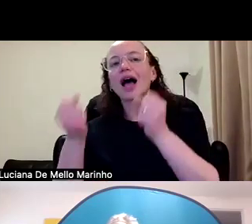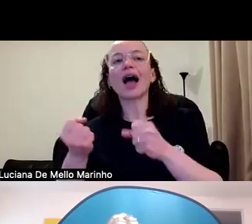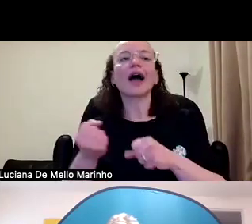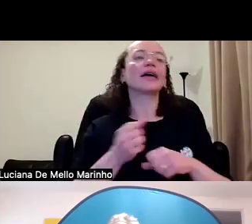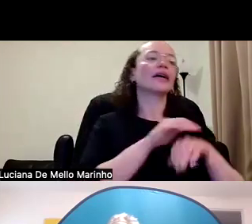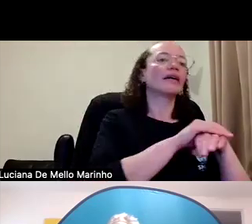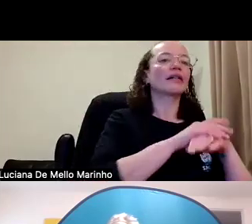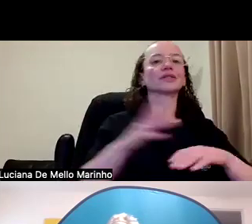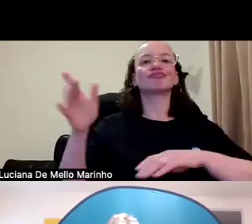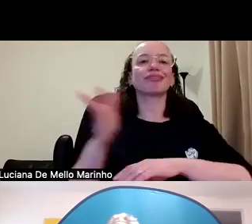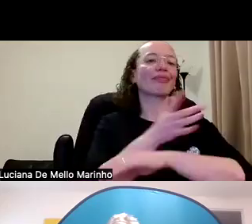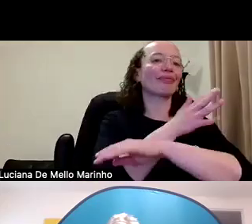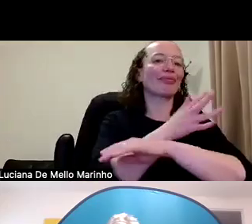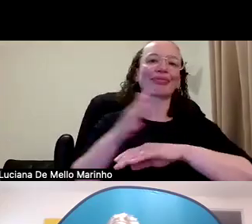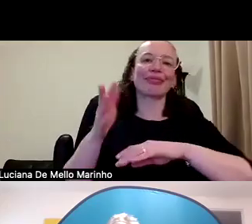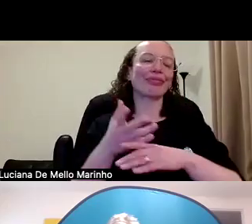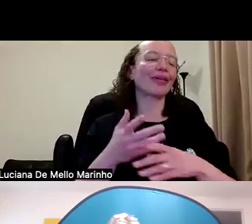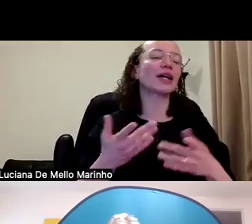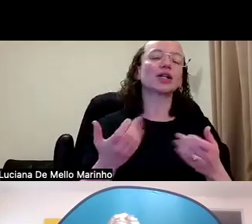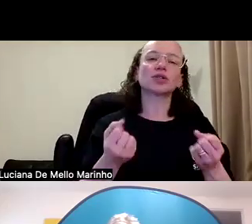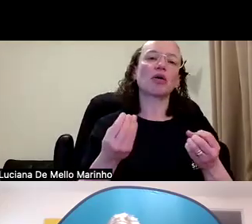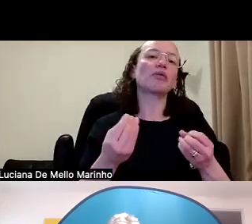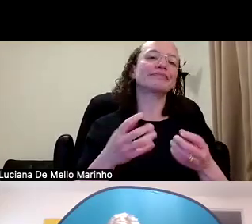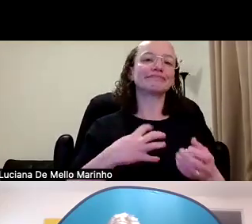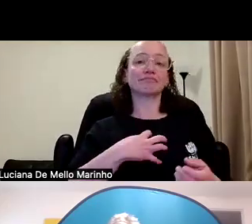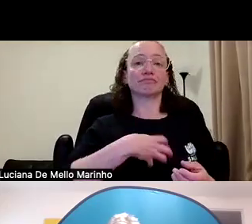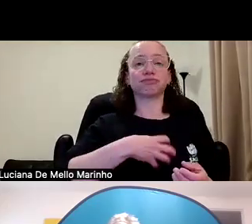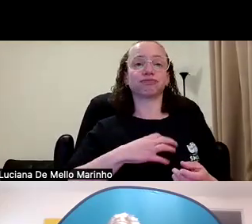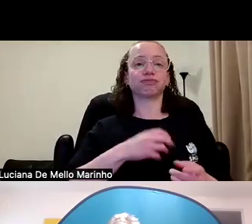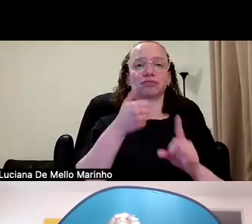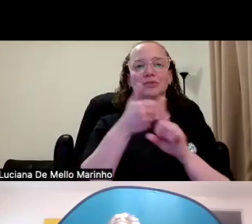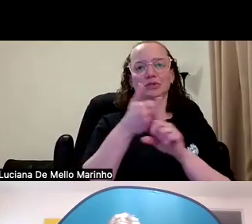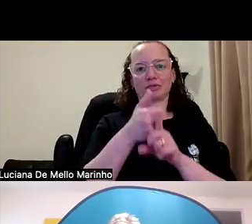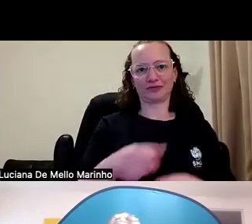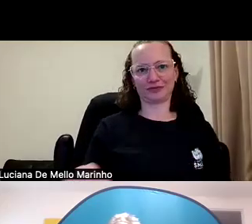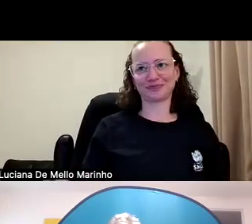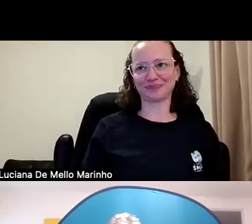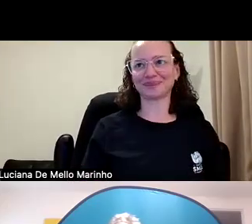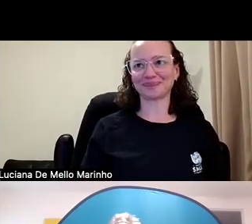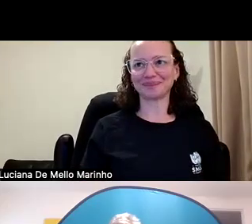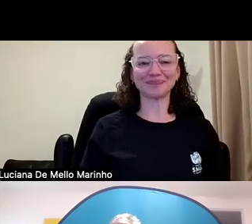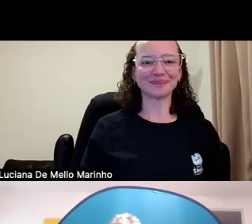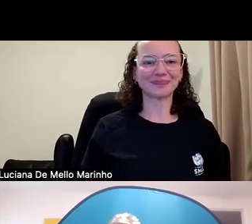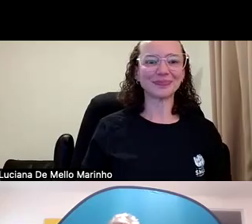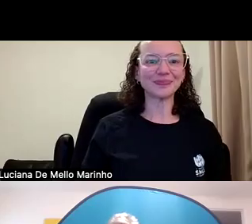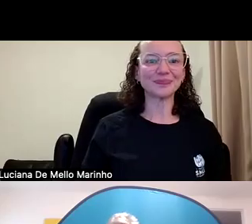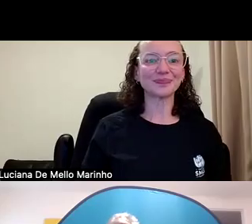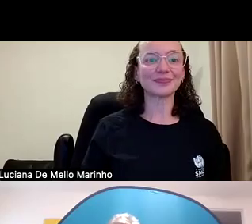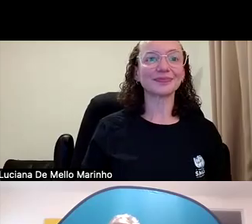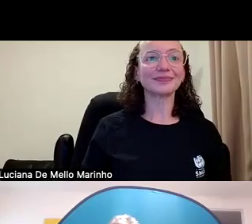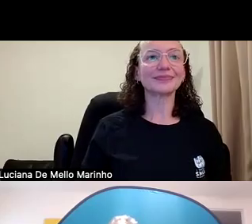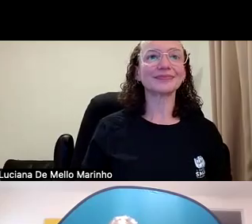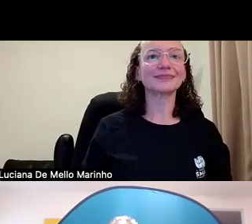time allows you to know, am I signing more ASL or am I signing more in English? And being able to match the